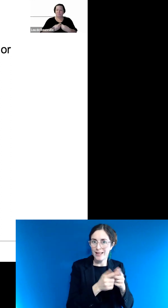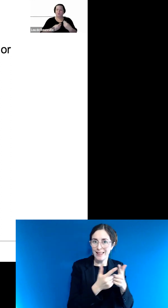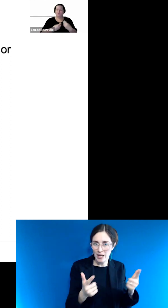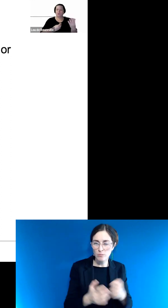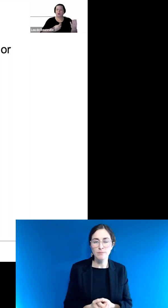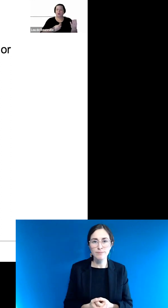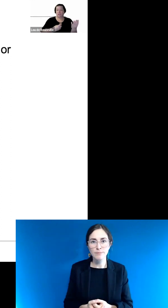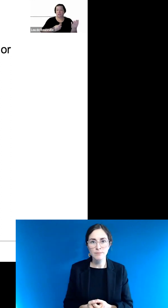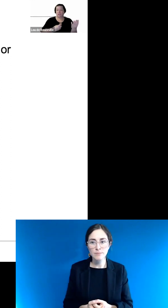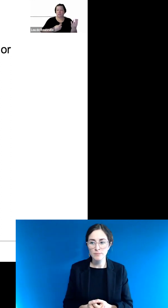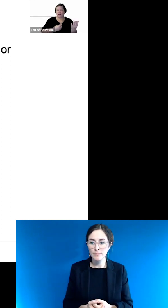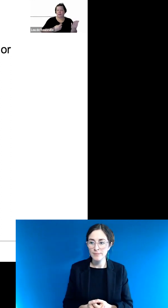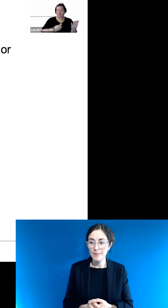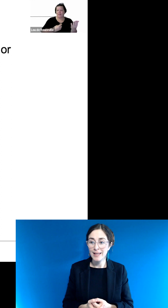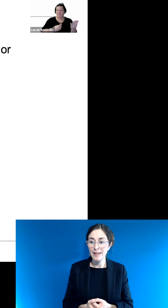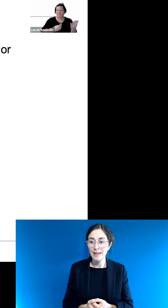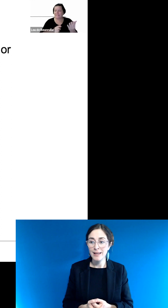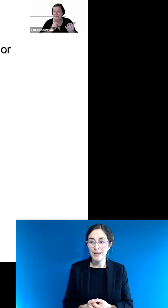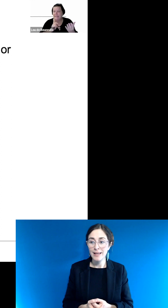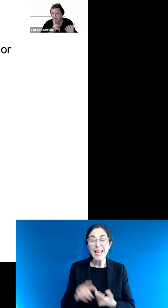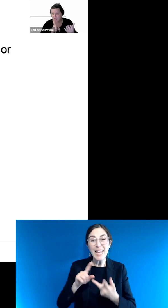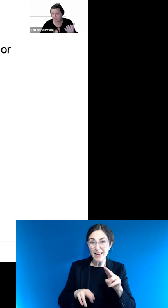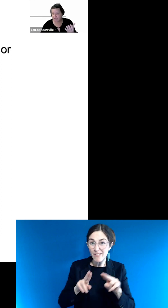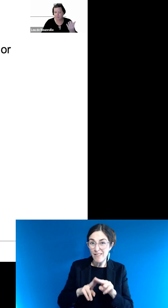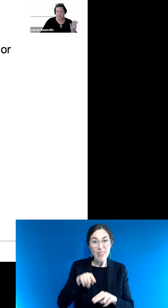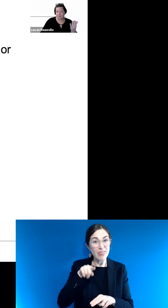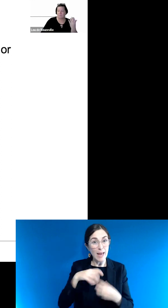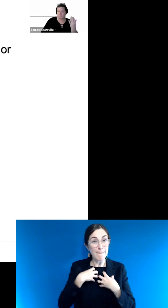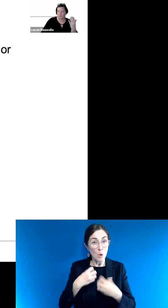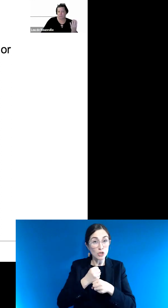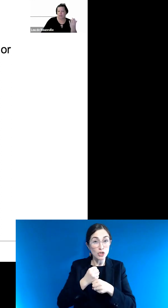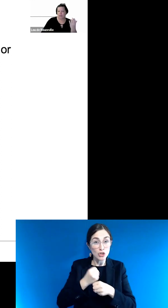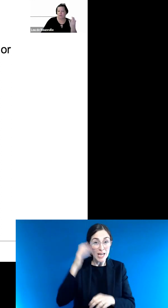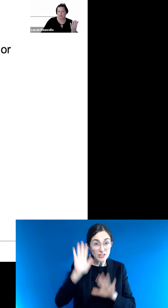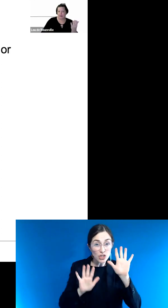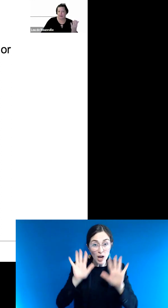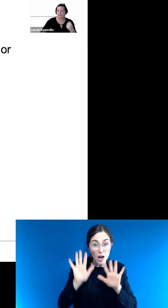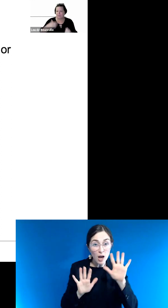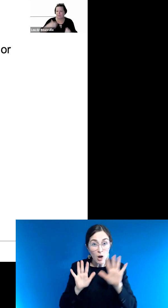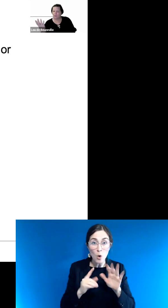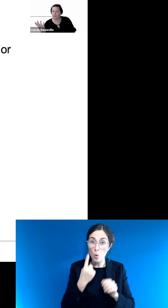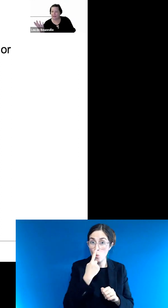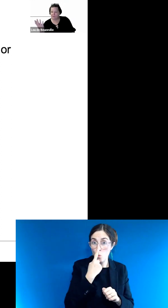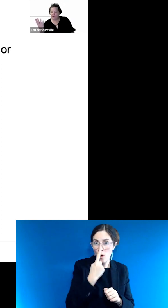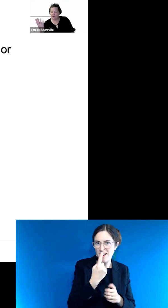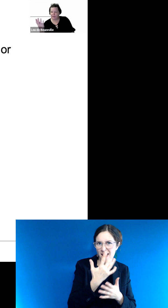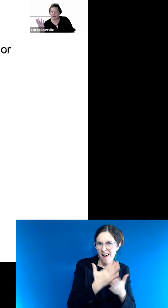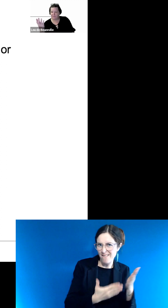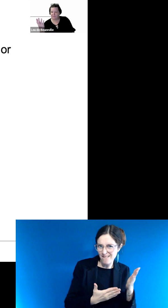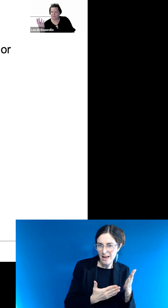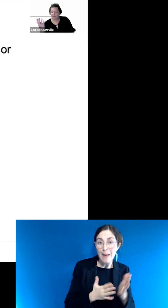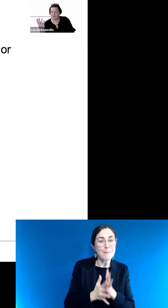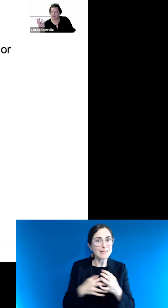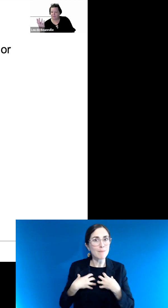The more a child gestures at 1.5, this is hearing kids, the more they gesture at 1.5, the bigger their vocab at